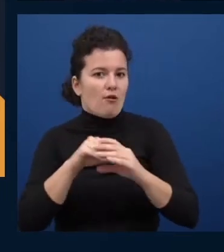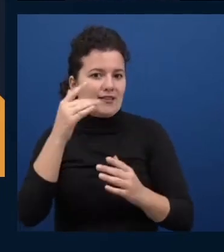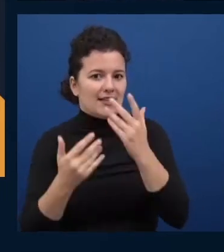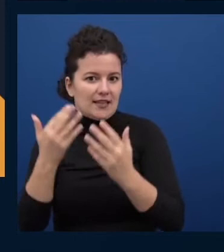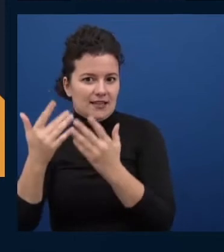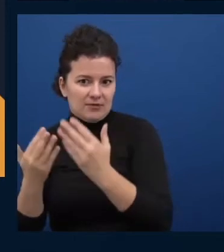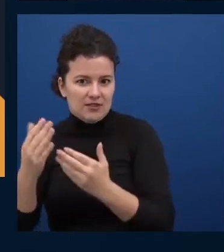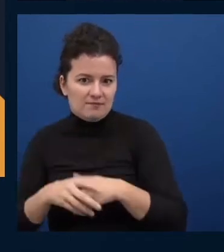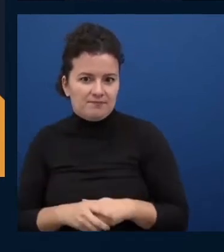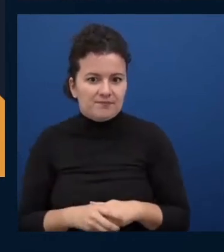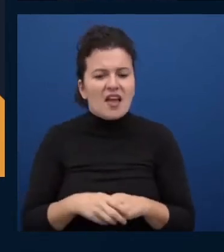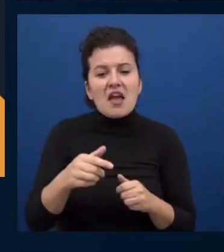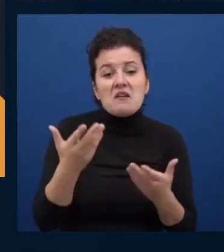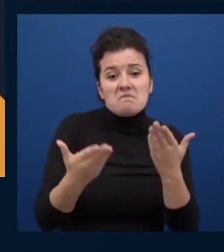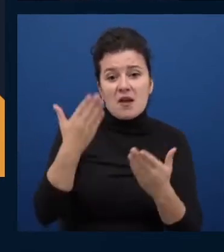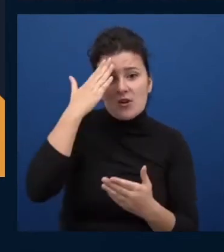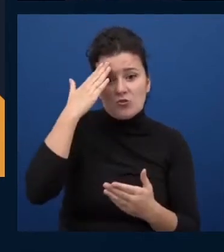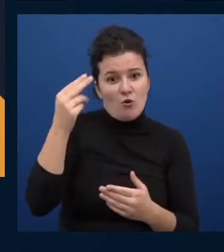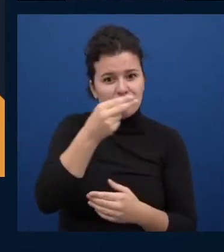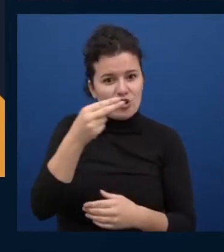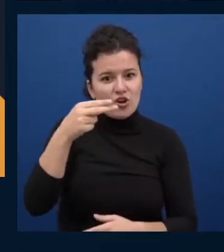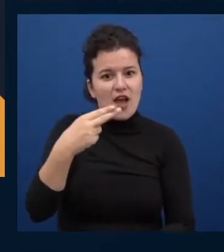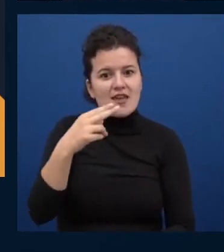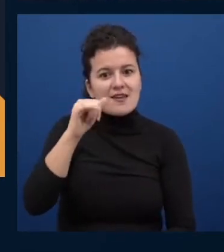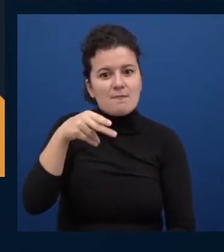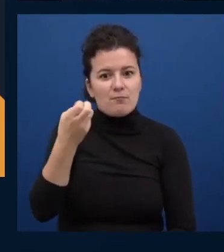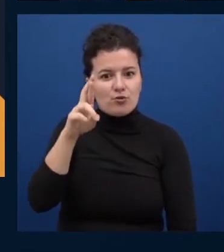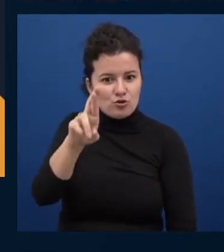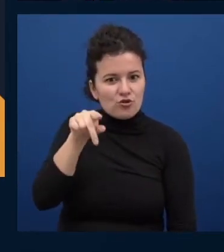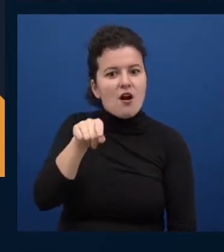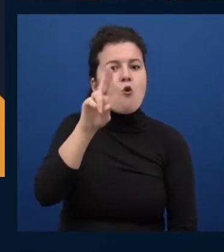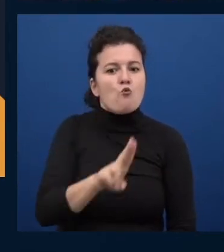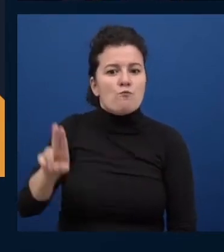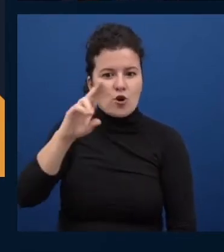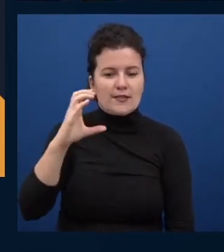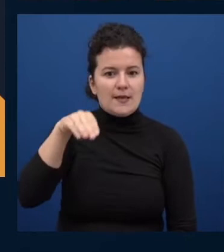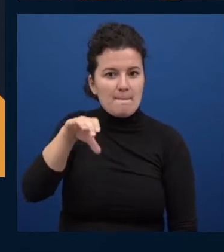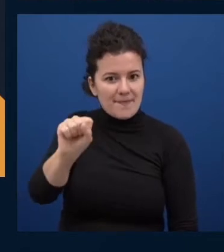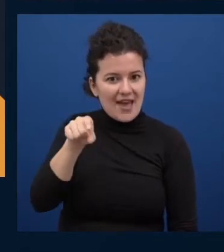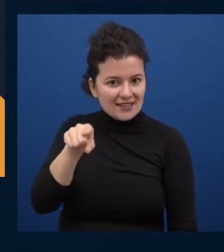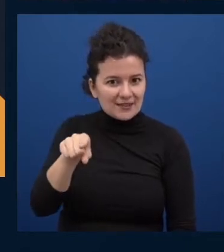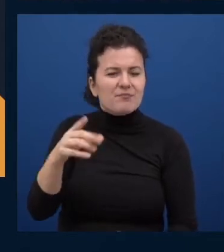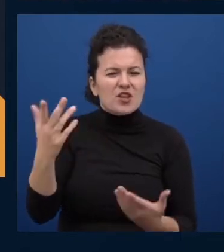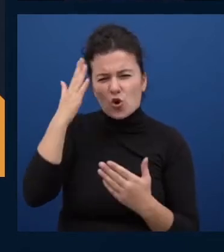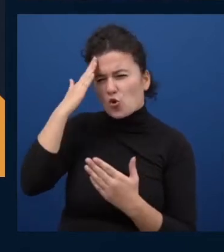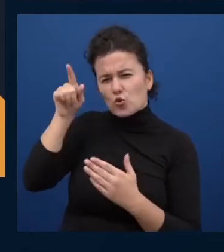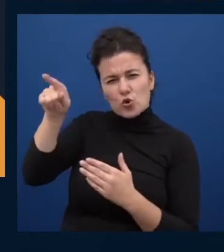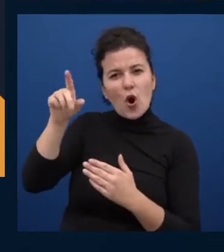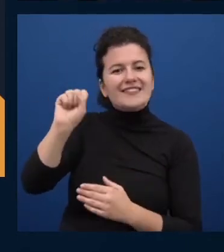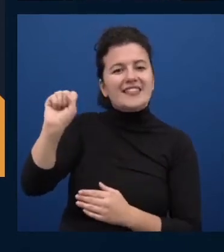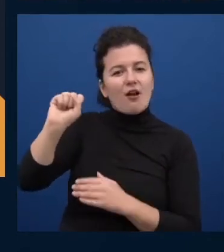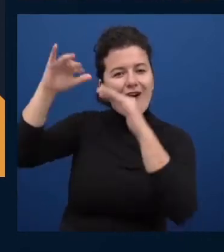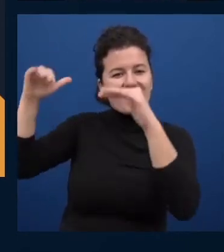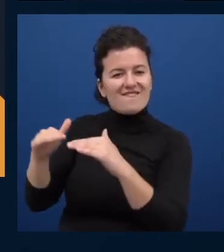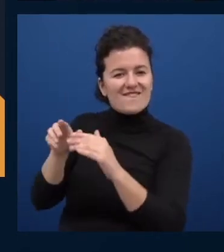Pied Piper for Umbraco CMS. And if you don't know, Pied Piper refers to the sitcom called Silicon Valley, where